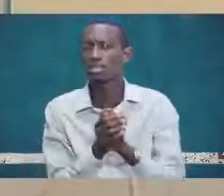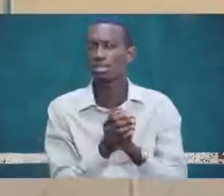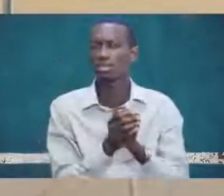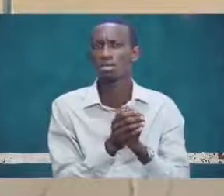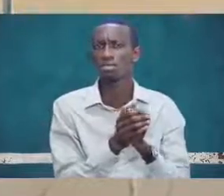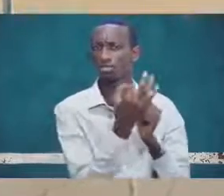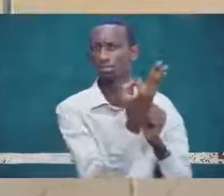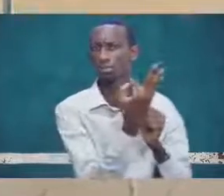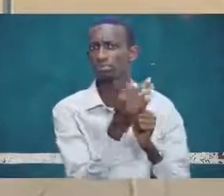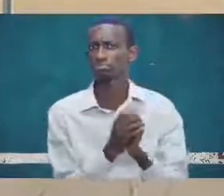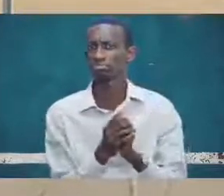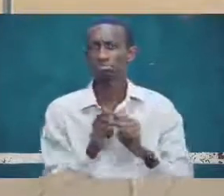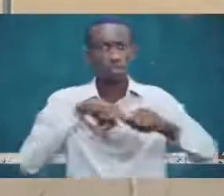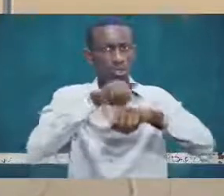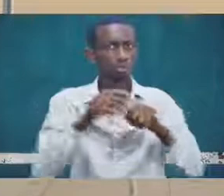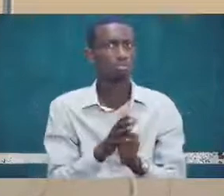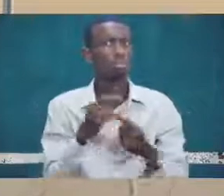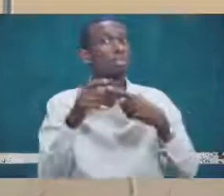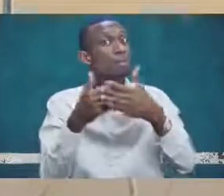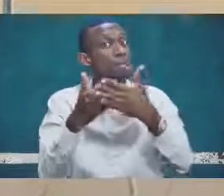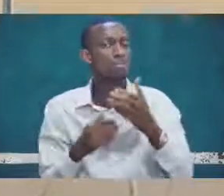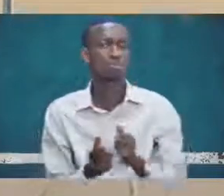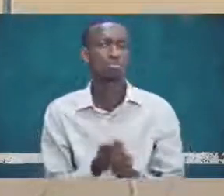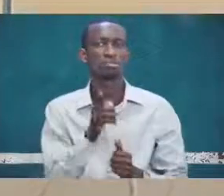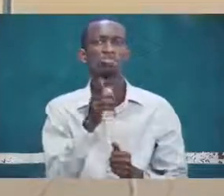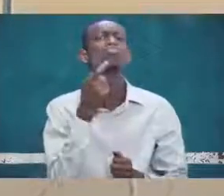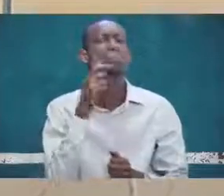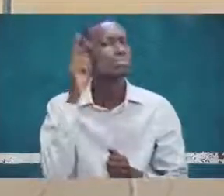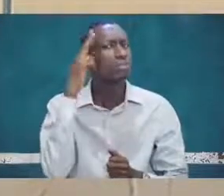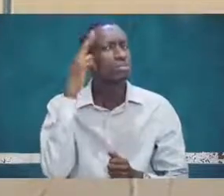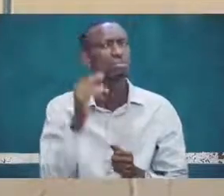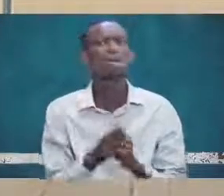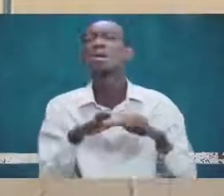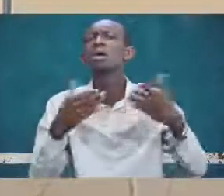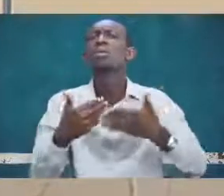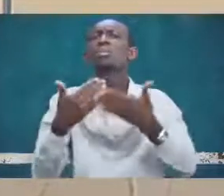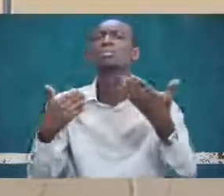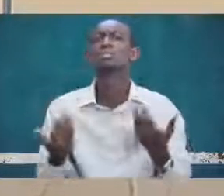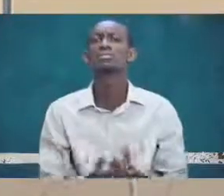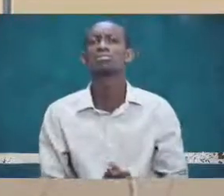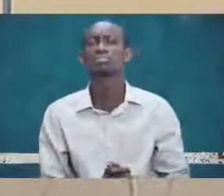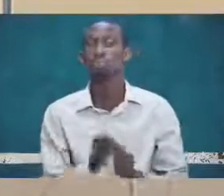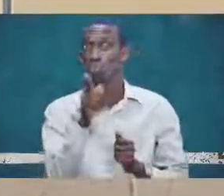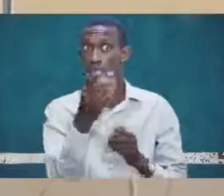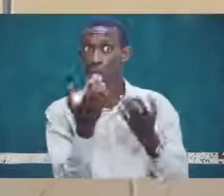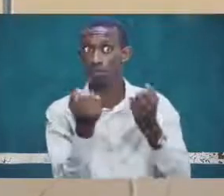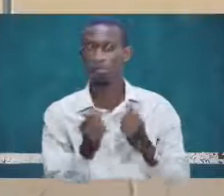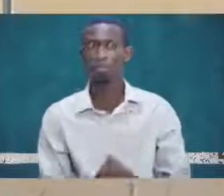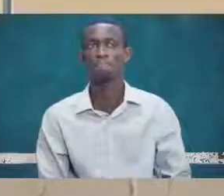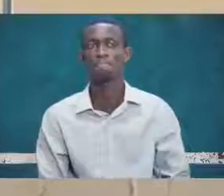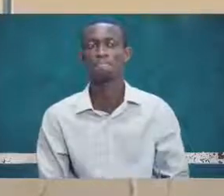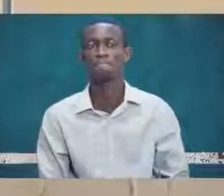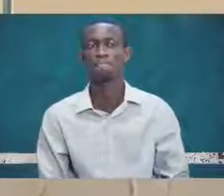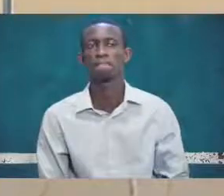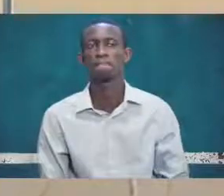hours. But before you reach over here, you need to remember how it has been before. You had